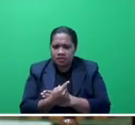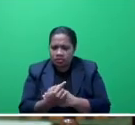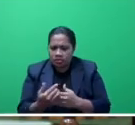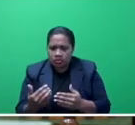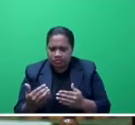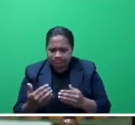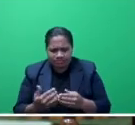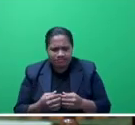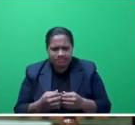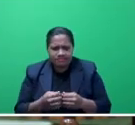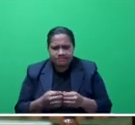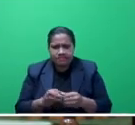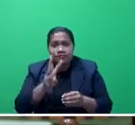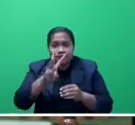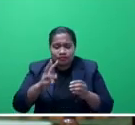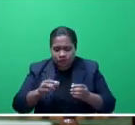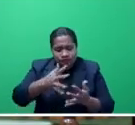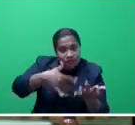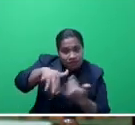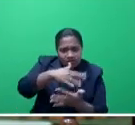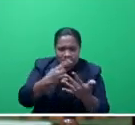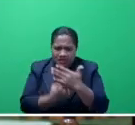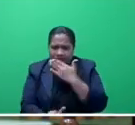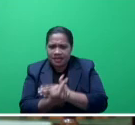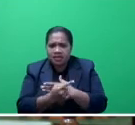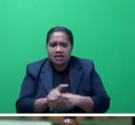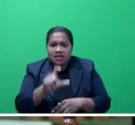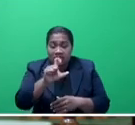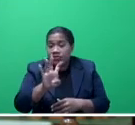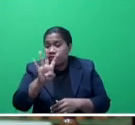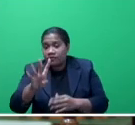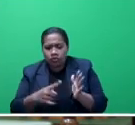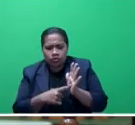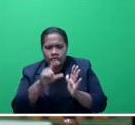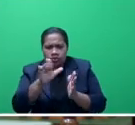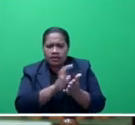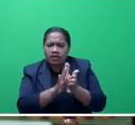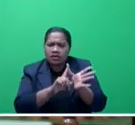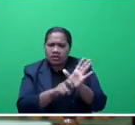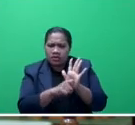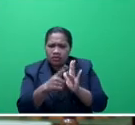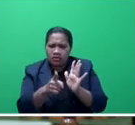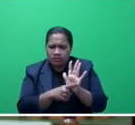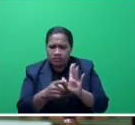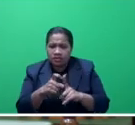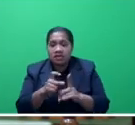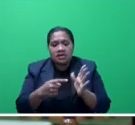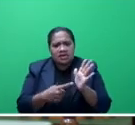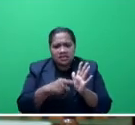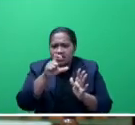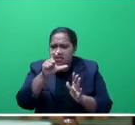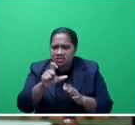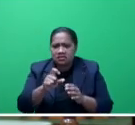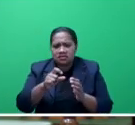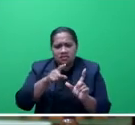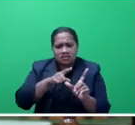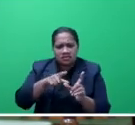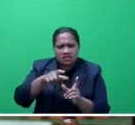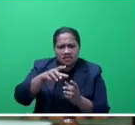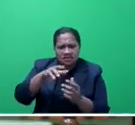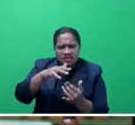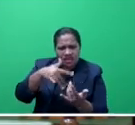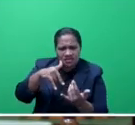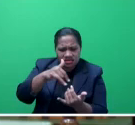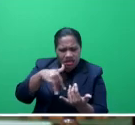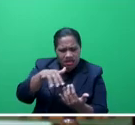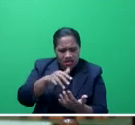span of just 10 months. Category 4 TC Harold, Category 4 TC Yasa, and Category 2 TC